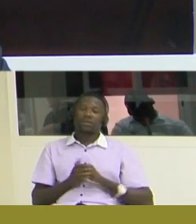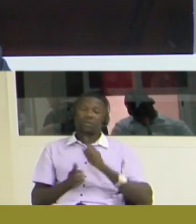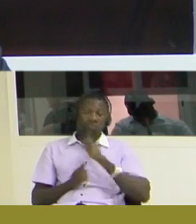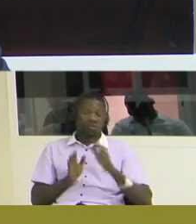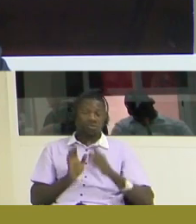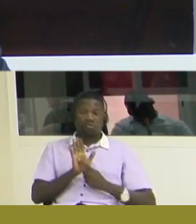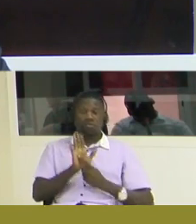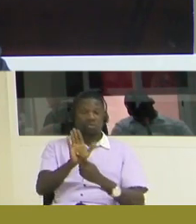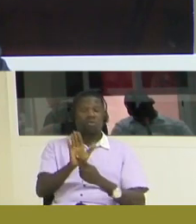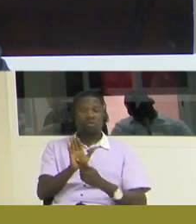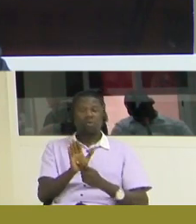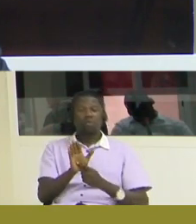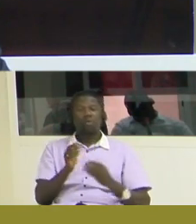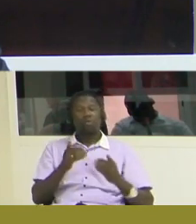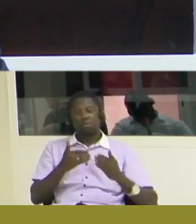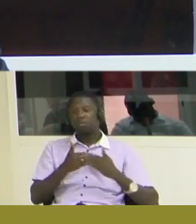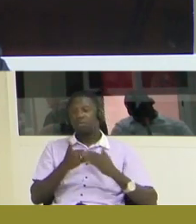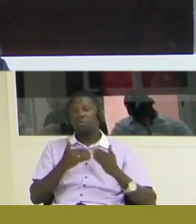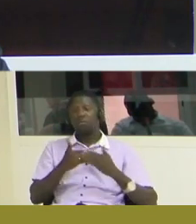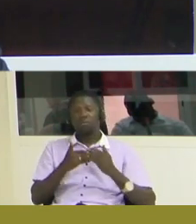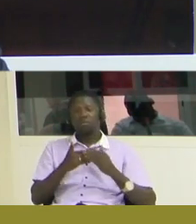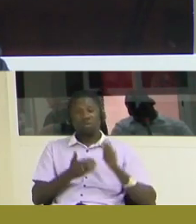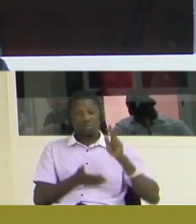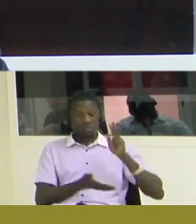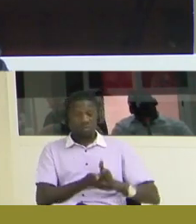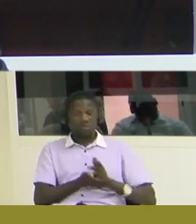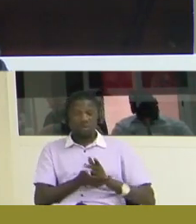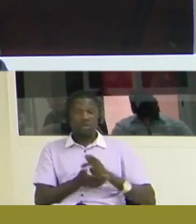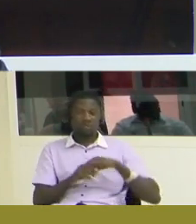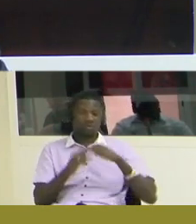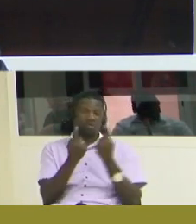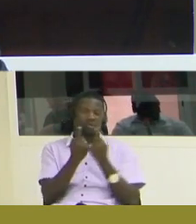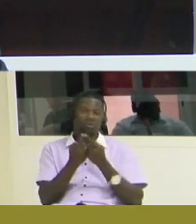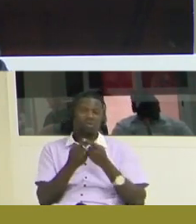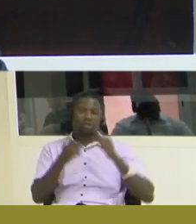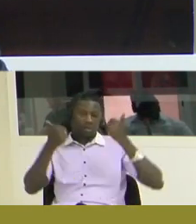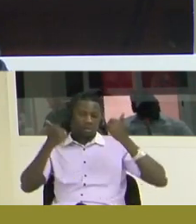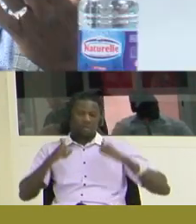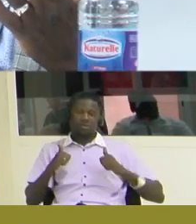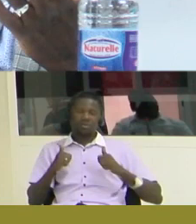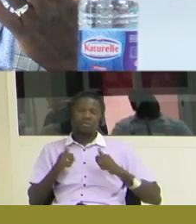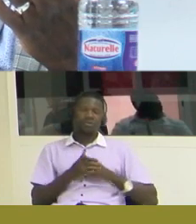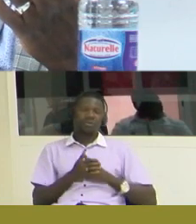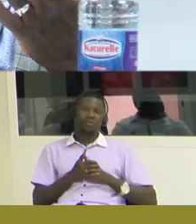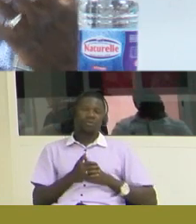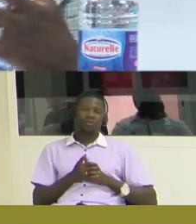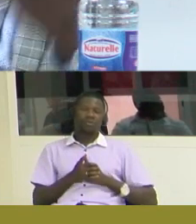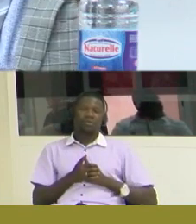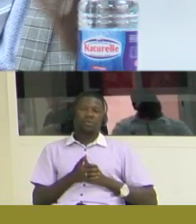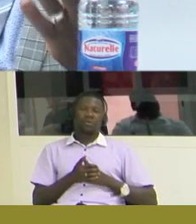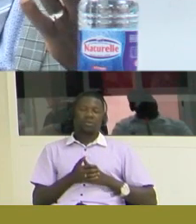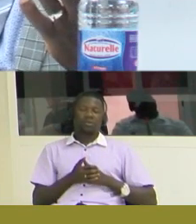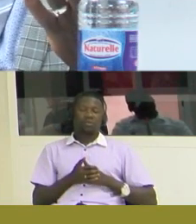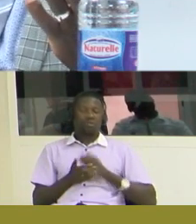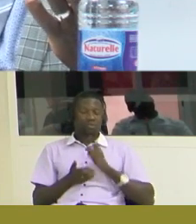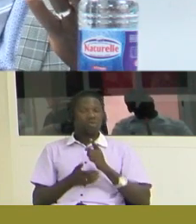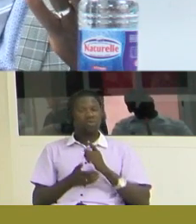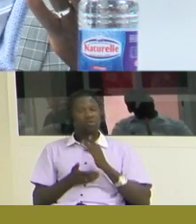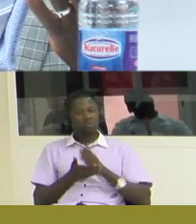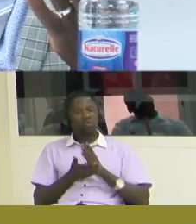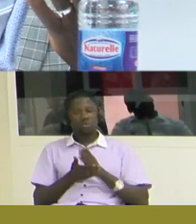proof or much evidence that something was going to happen but nonetheless you acted on